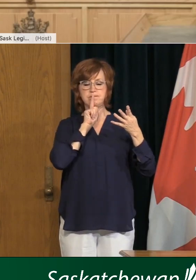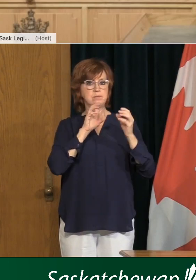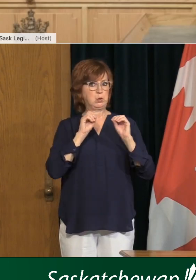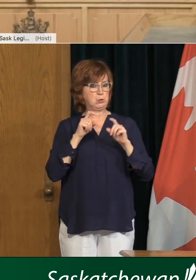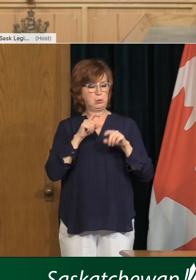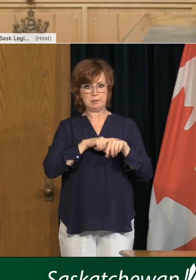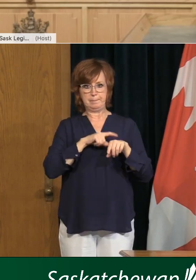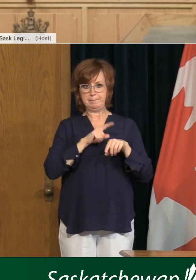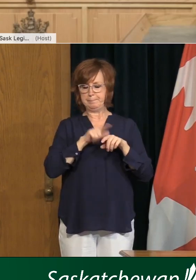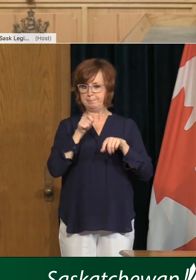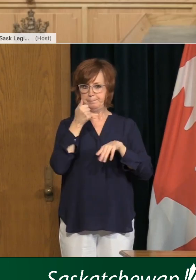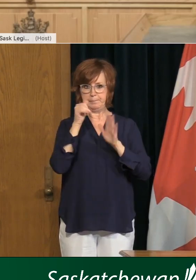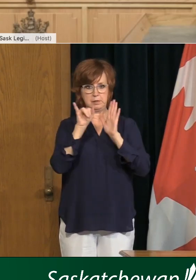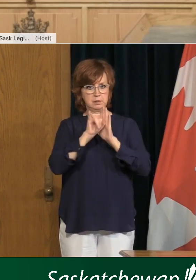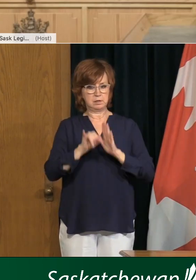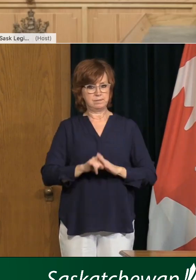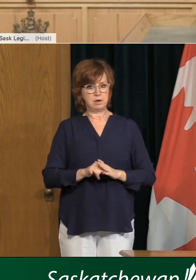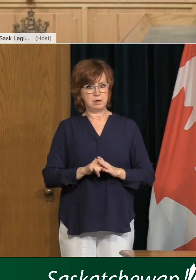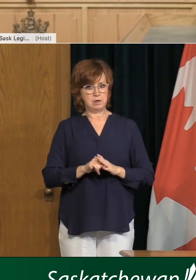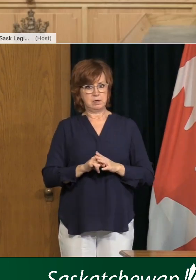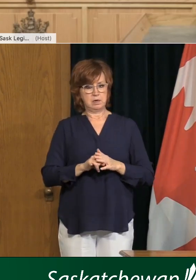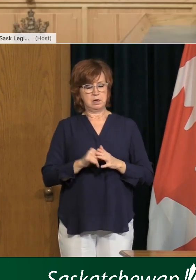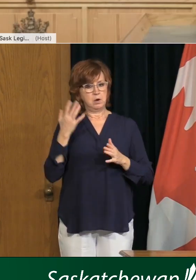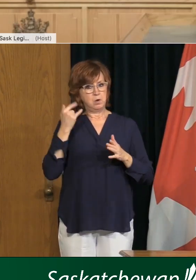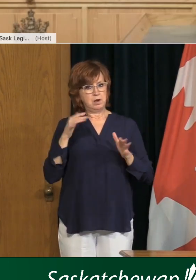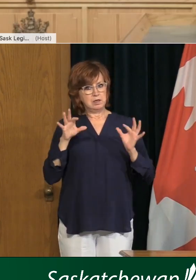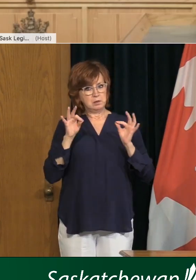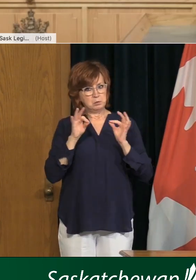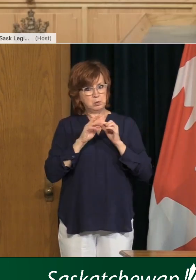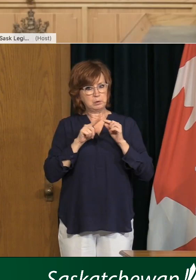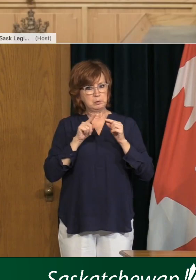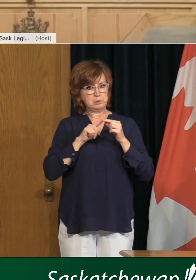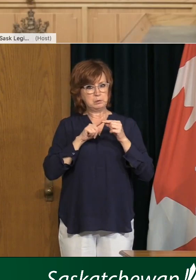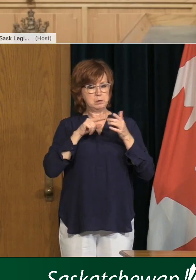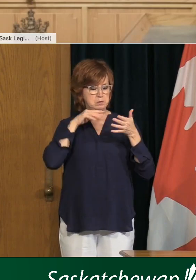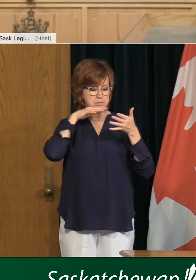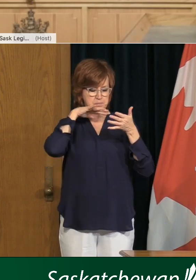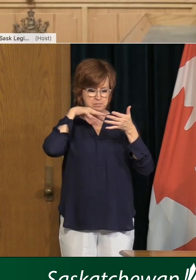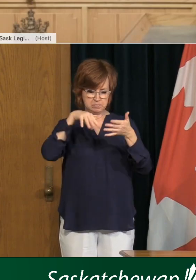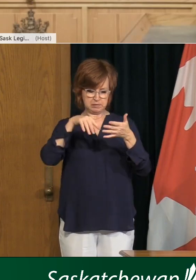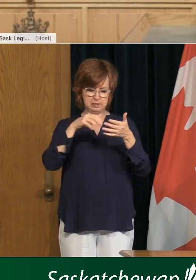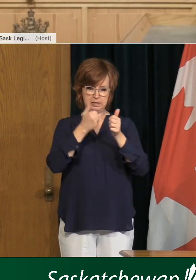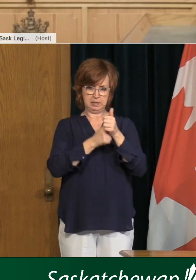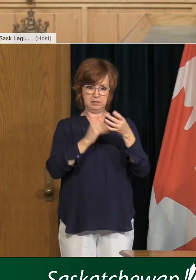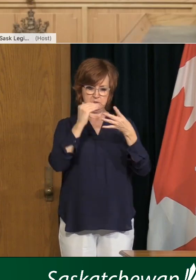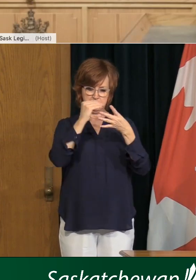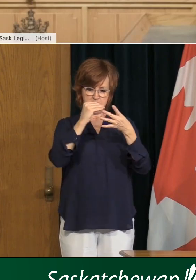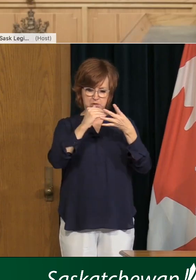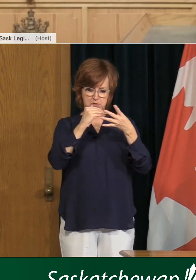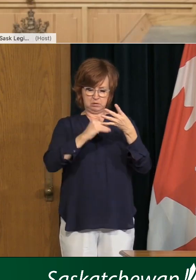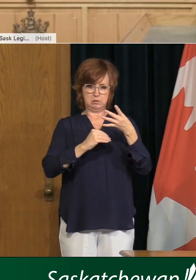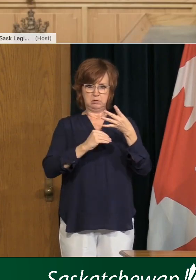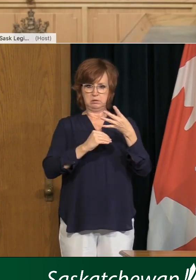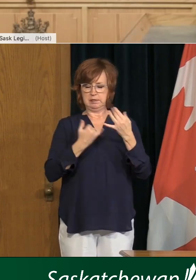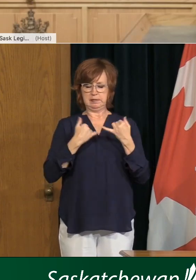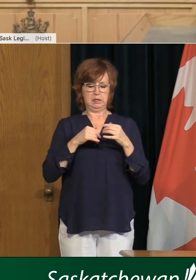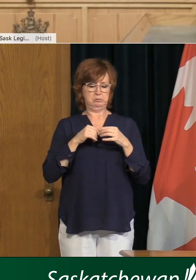to have careful consideration before it's implemented, and it would be premature to do so at this